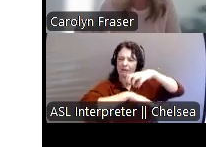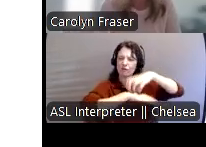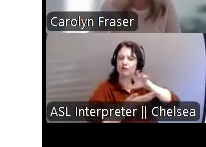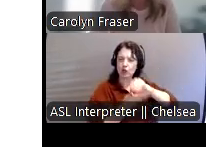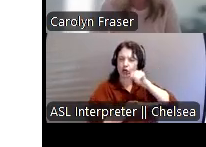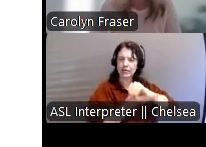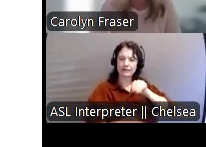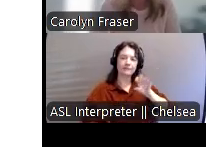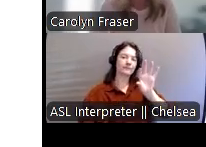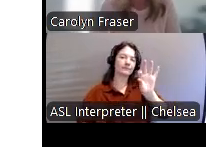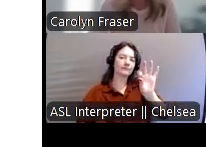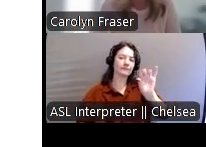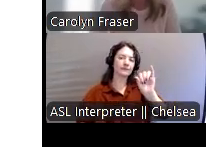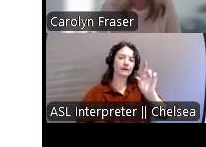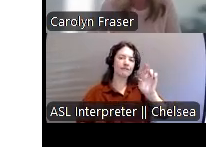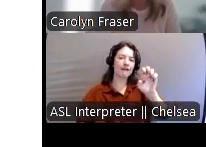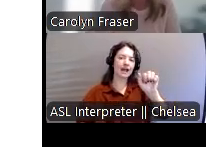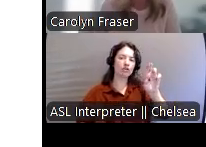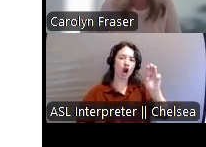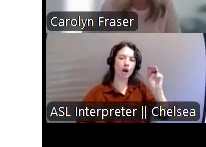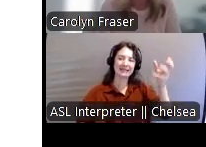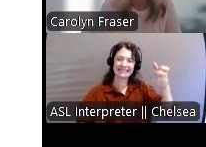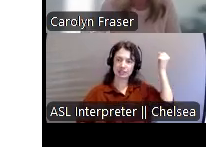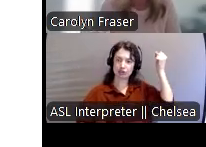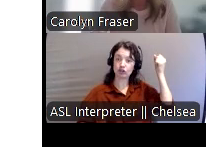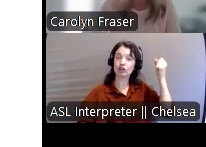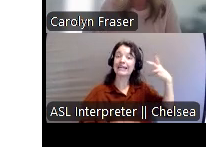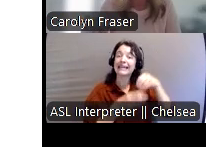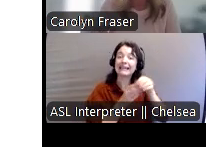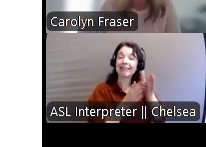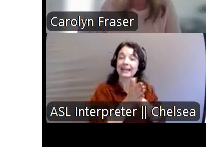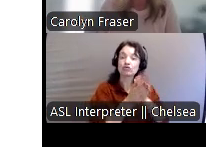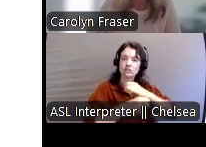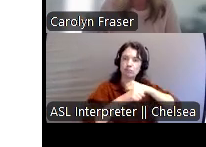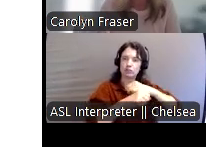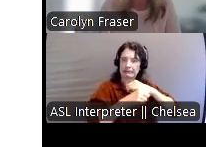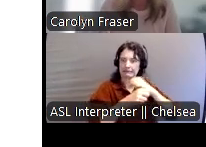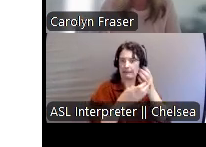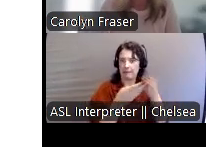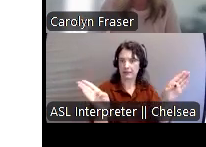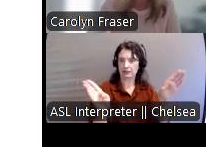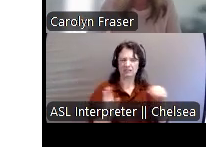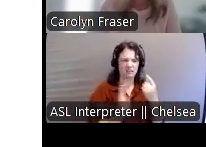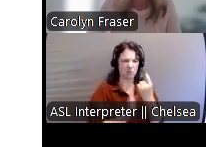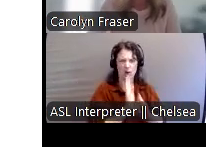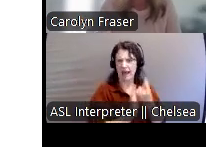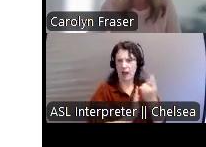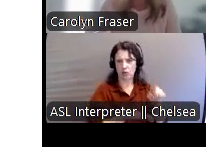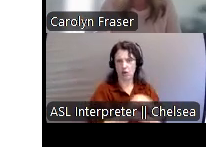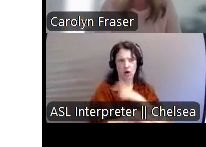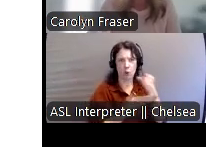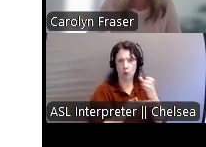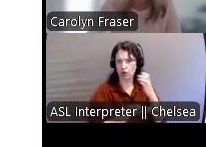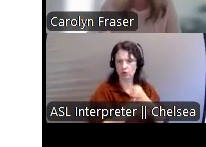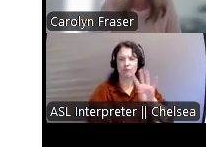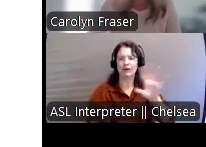in the Interest of Public Safety. This is a 45-minute long course, so not a big investment of your time. It's